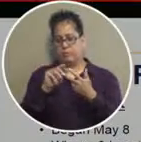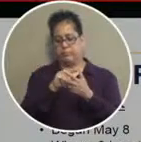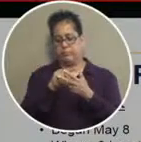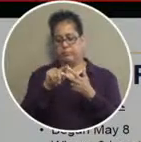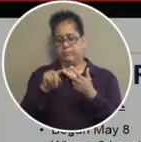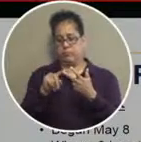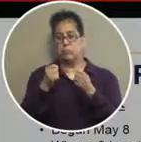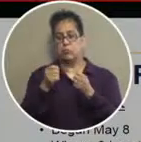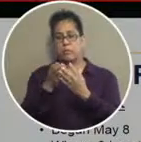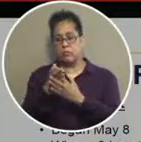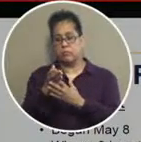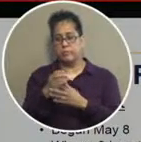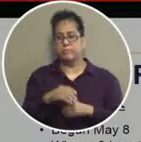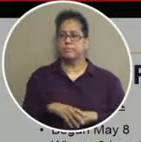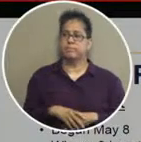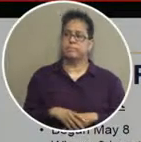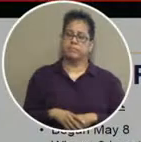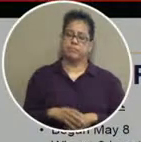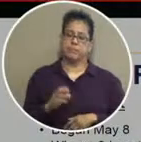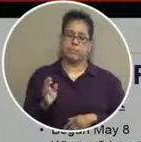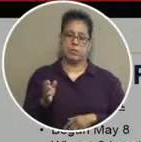Walmart drive-through. Next slide.